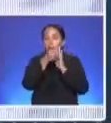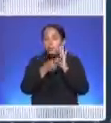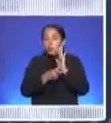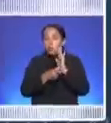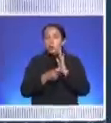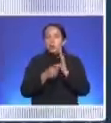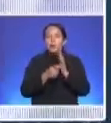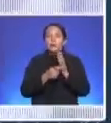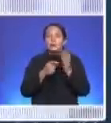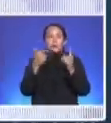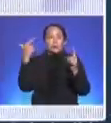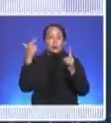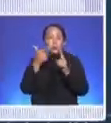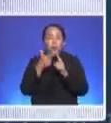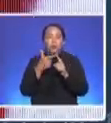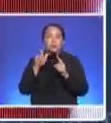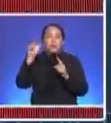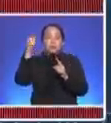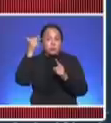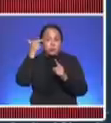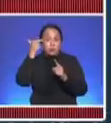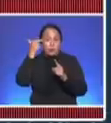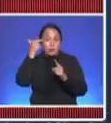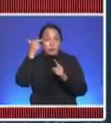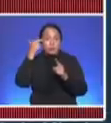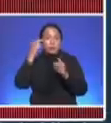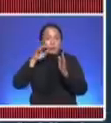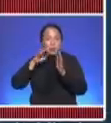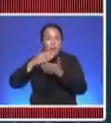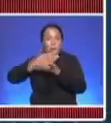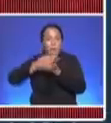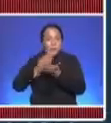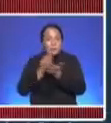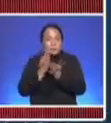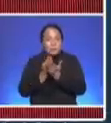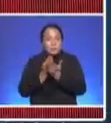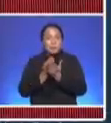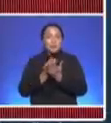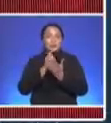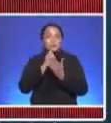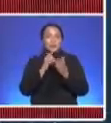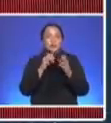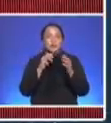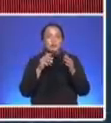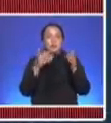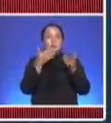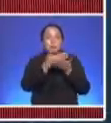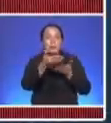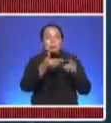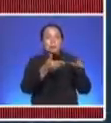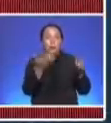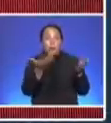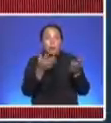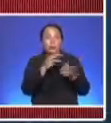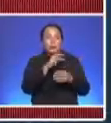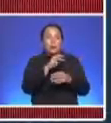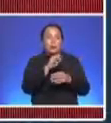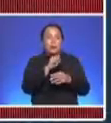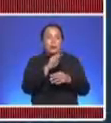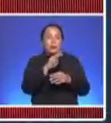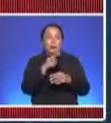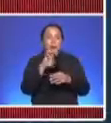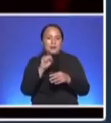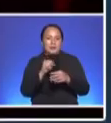I'm surprised that all the other candidates are trying to take him down only just now. No,